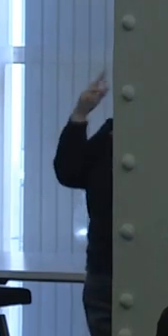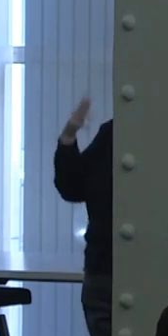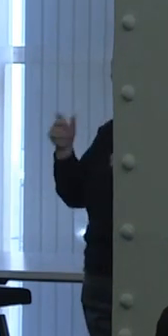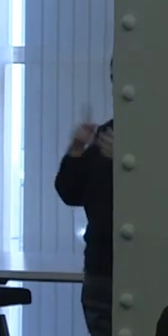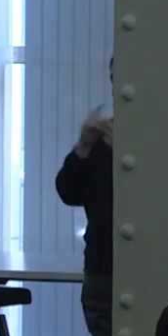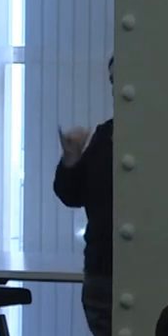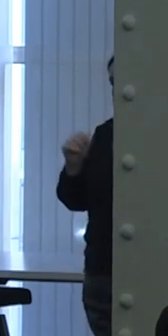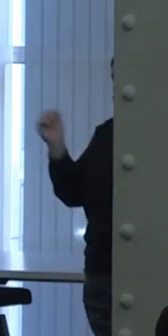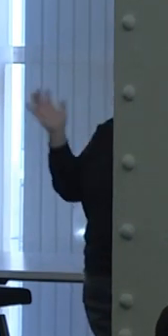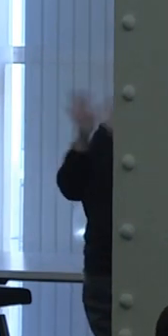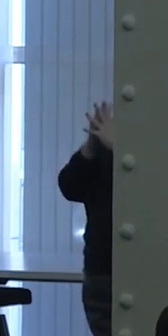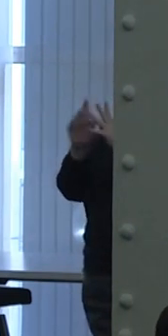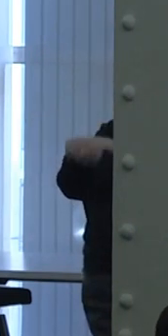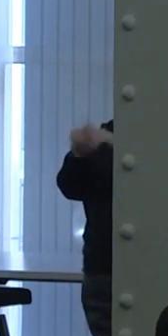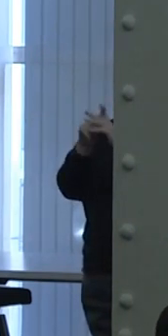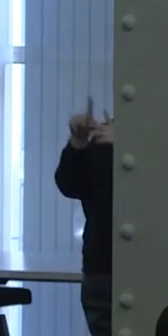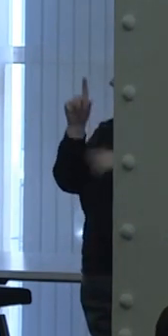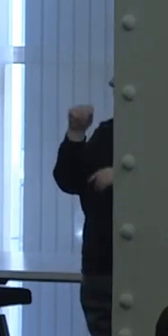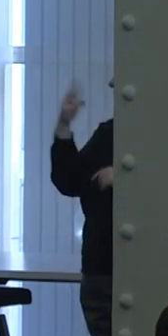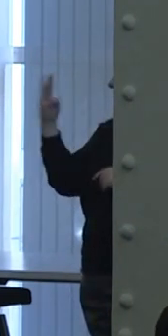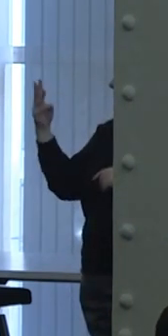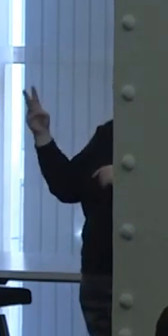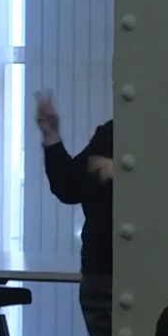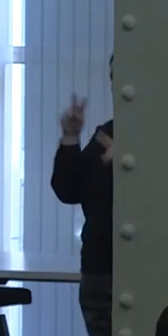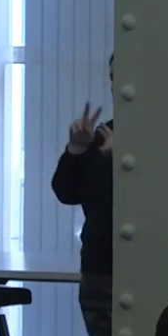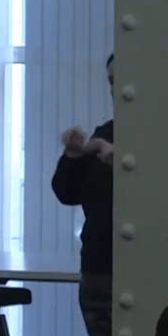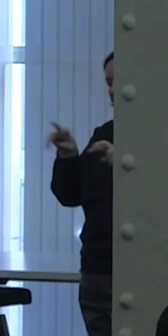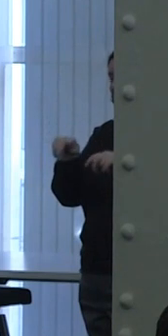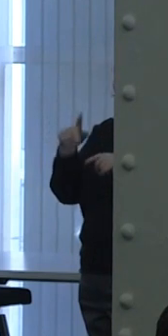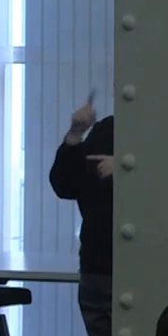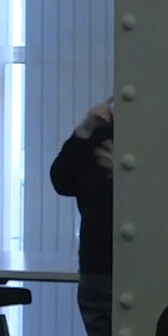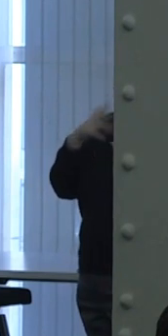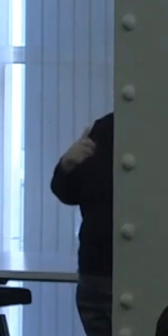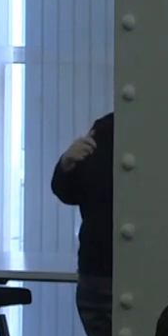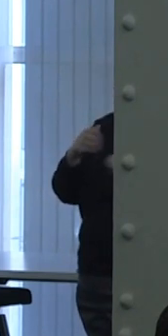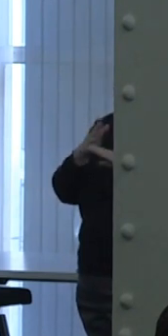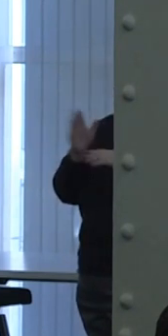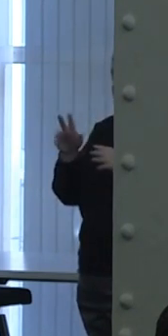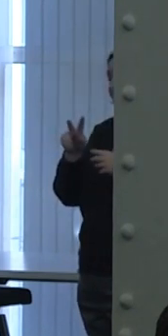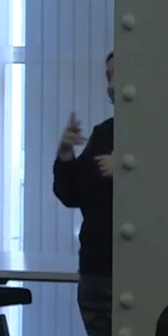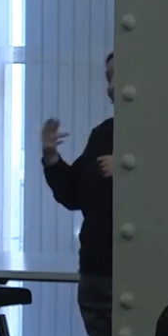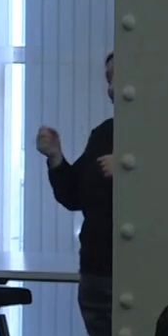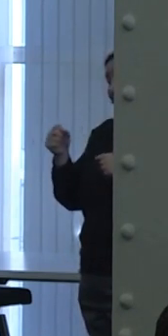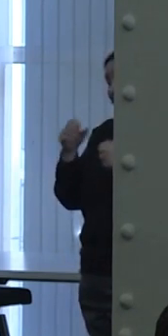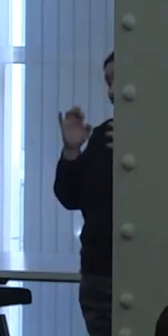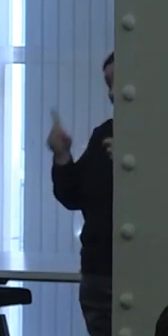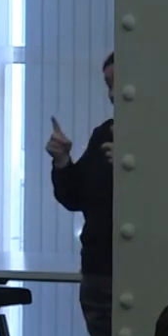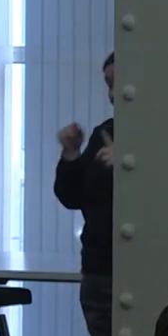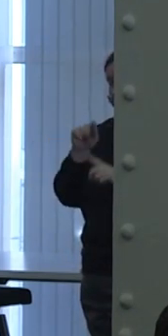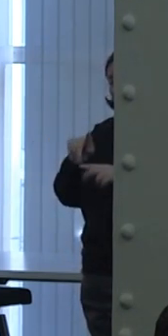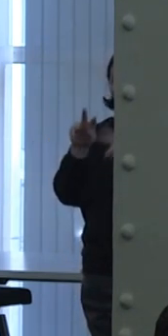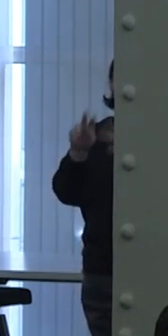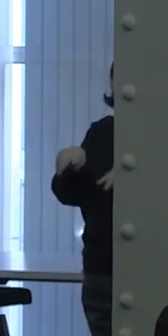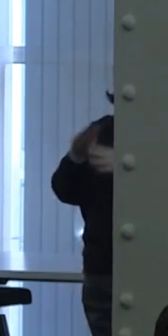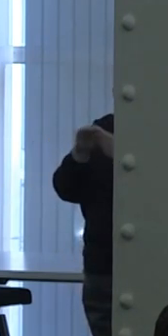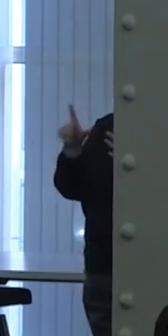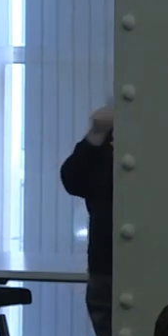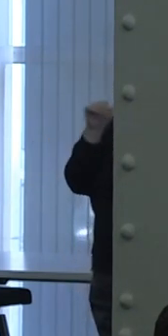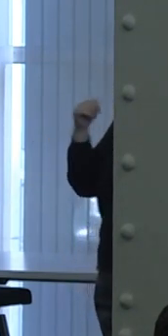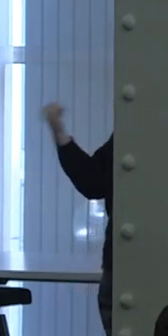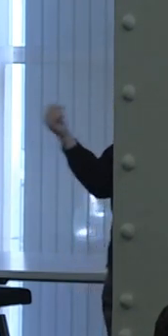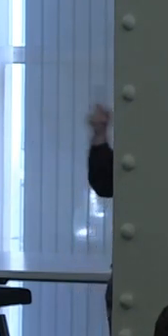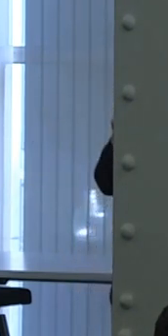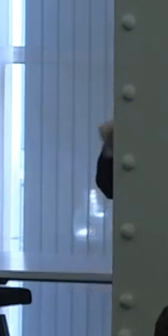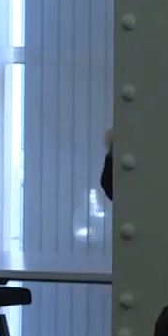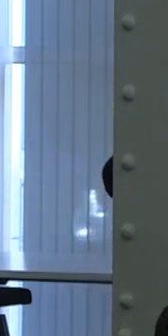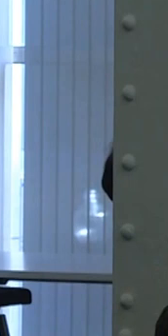that we launched in 2016, looking at mental health in post-secondary education, is not only going to look at students with other disabilities